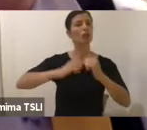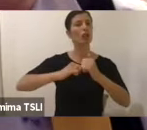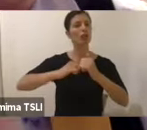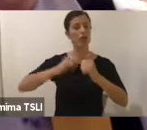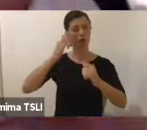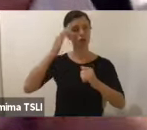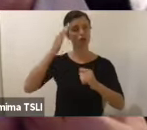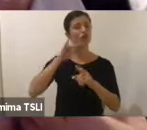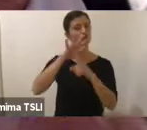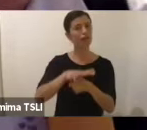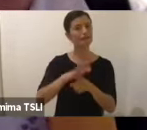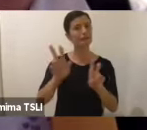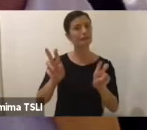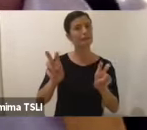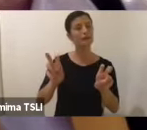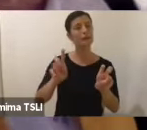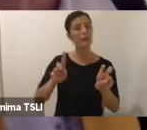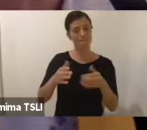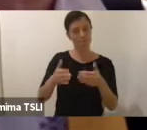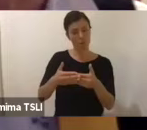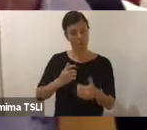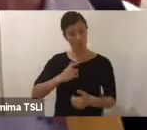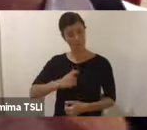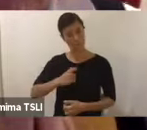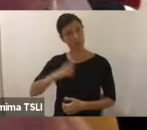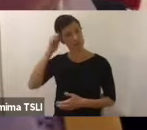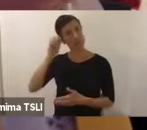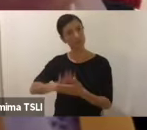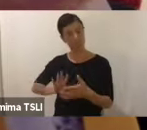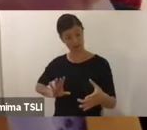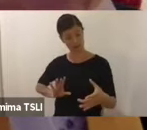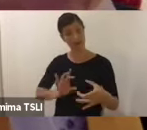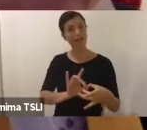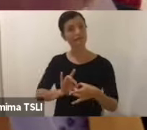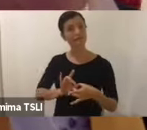how we can how i can respond to the question so thank you